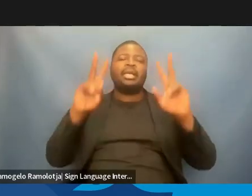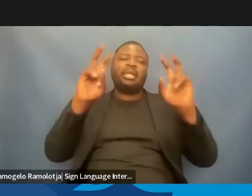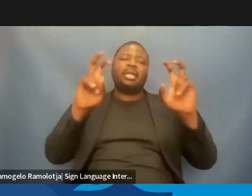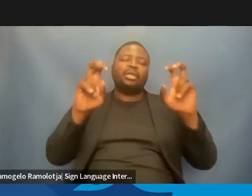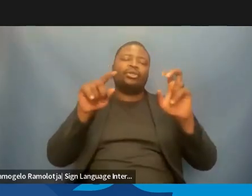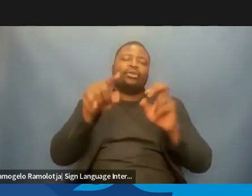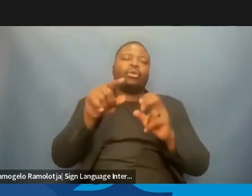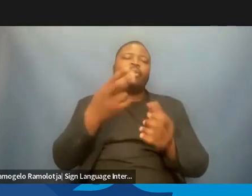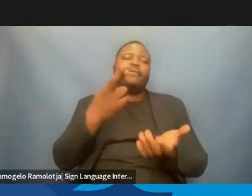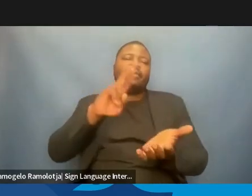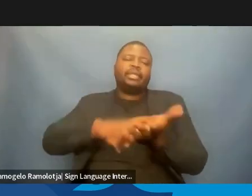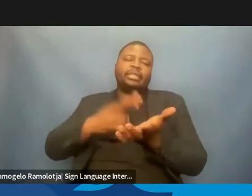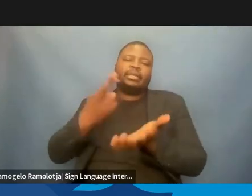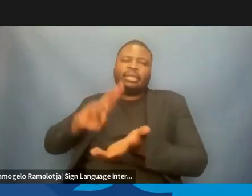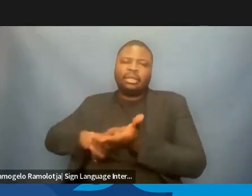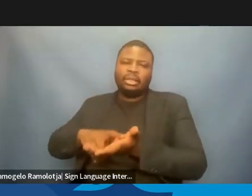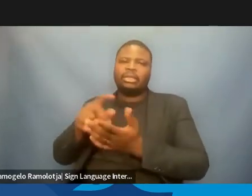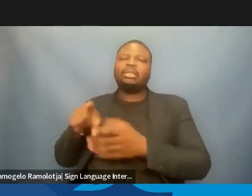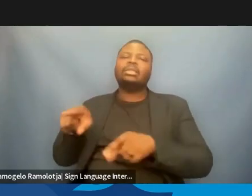line with the Act.